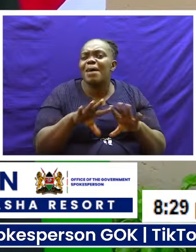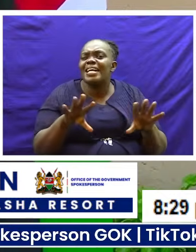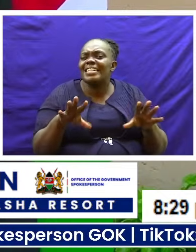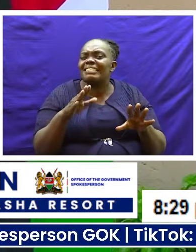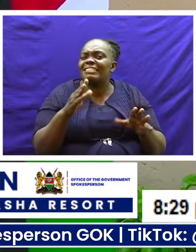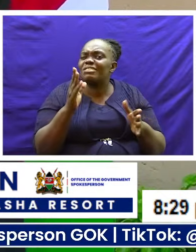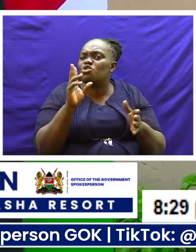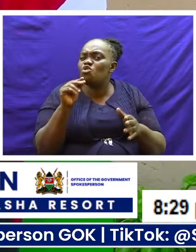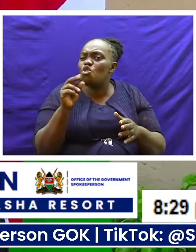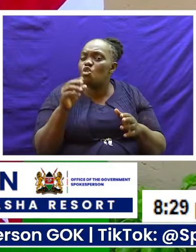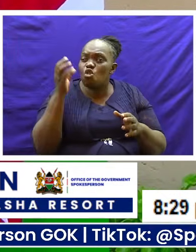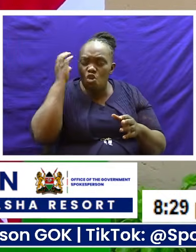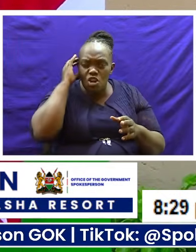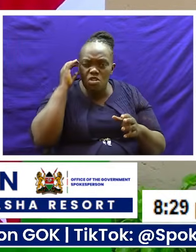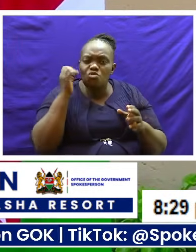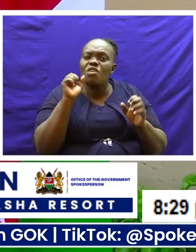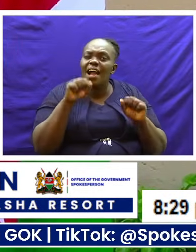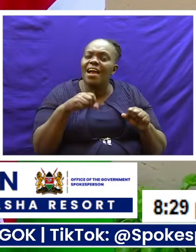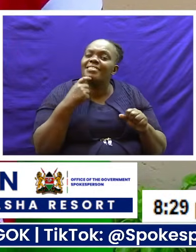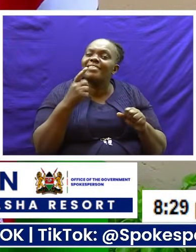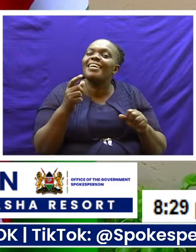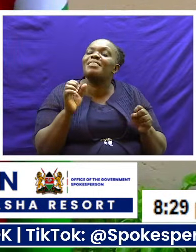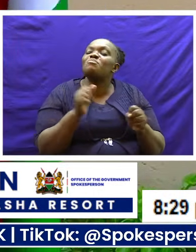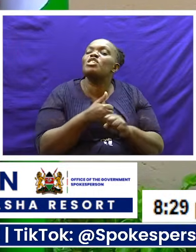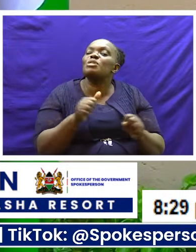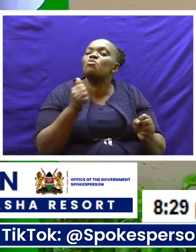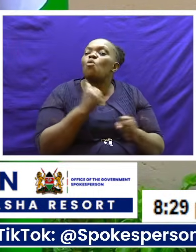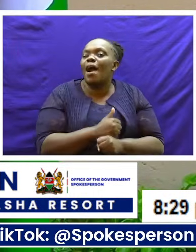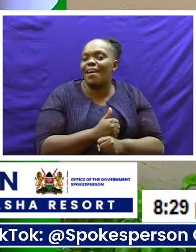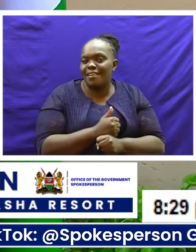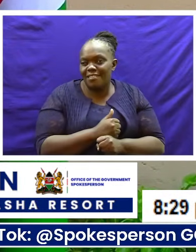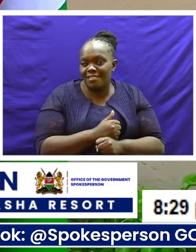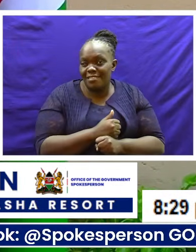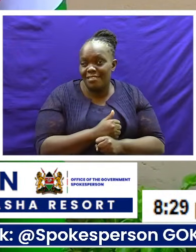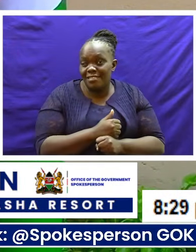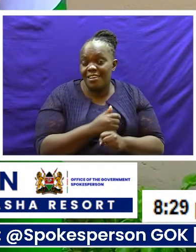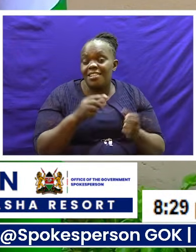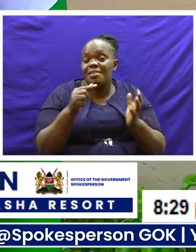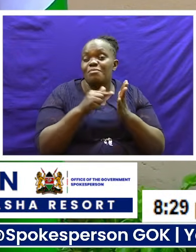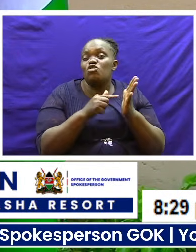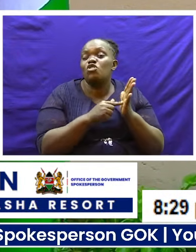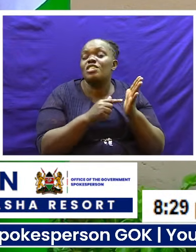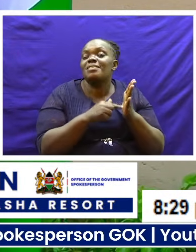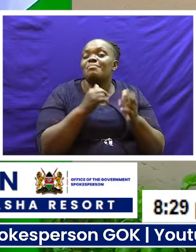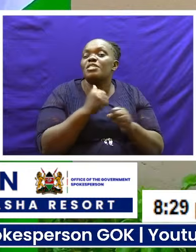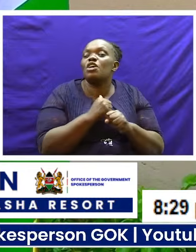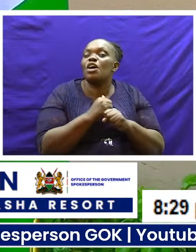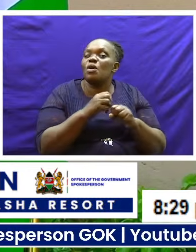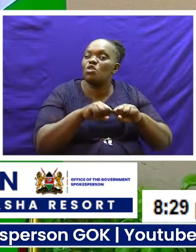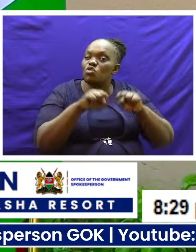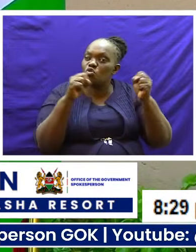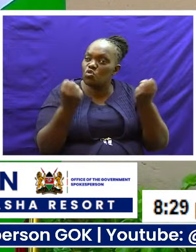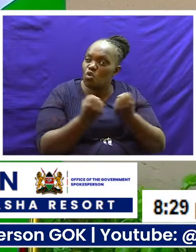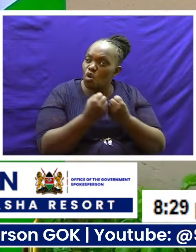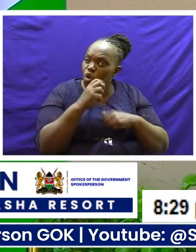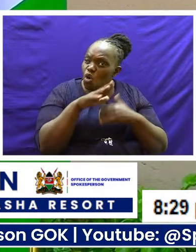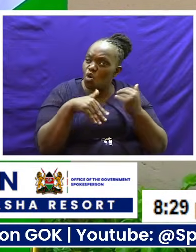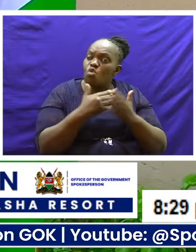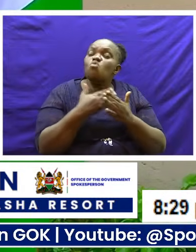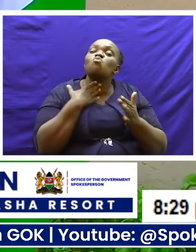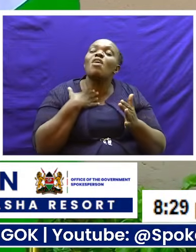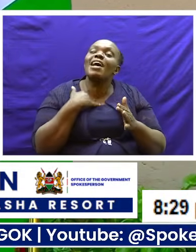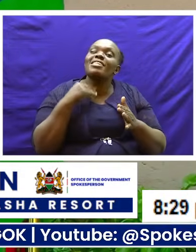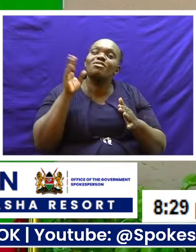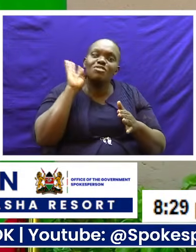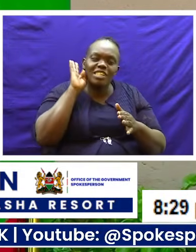no course that you can say is useless. At the point where I did my sociology, nobody wanted to hear about